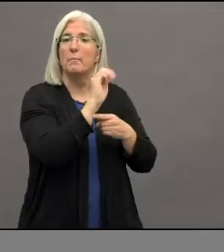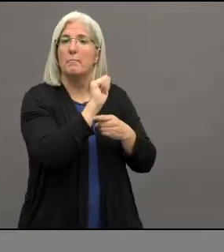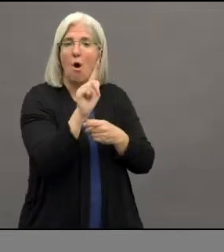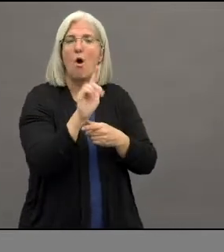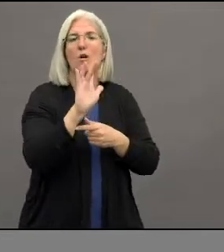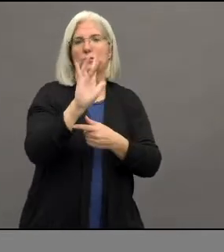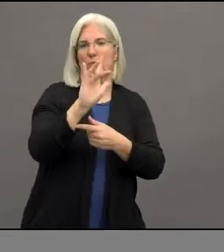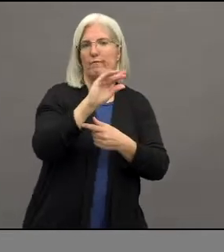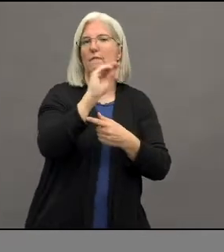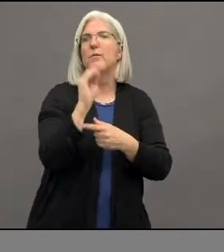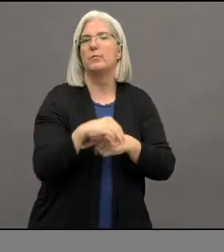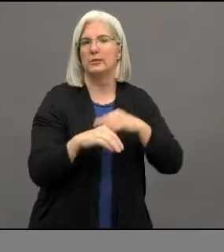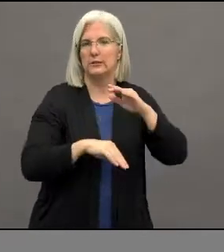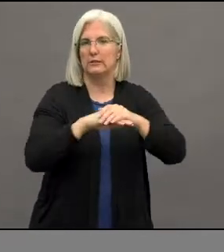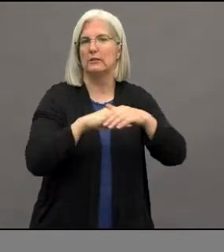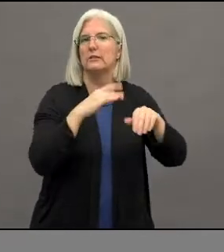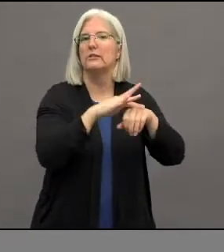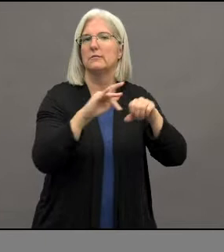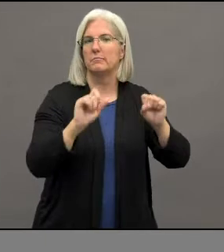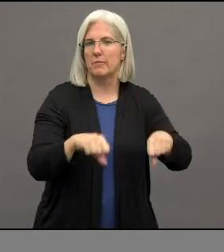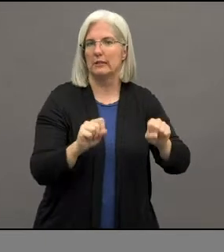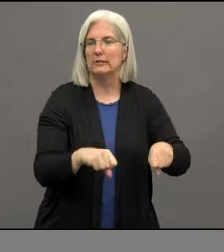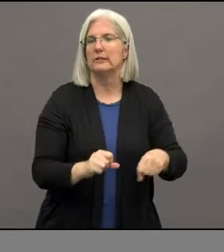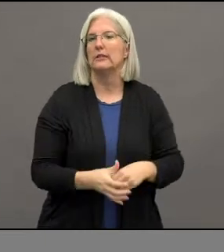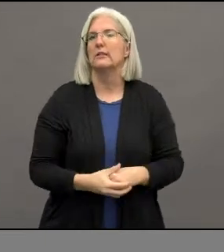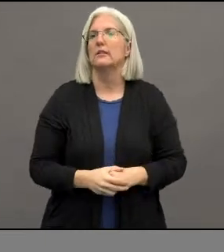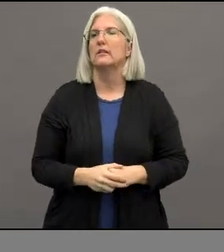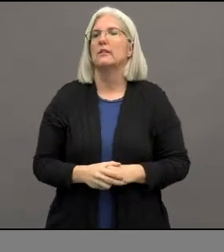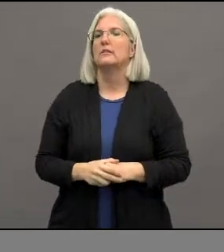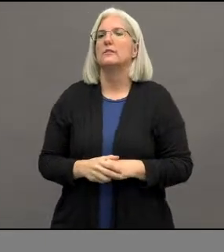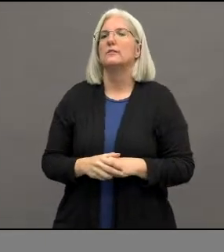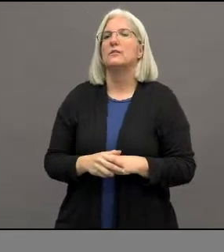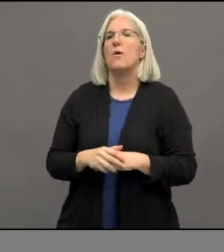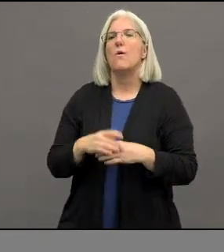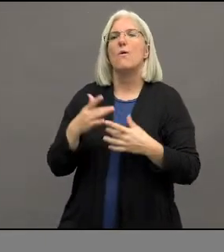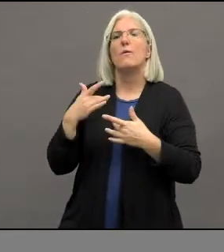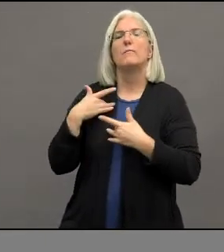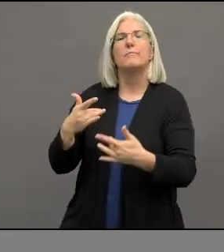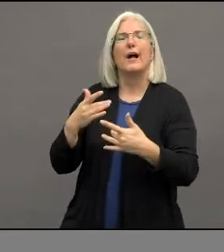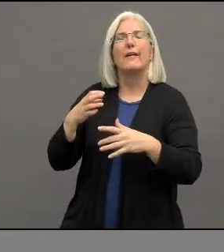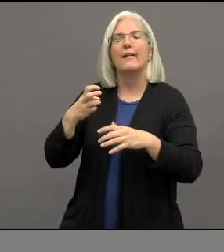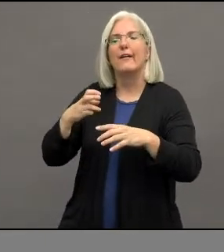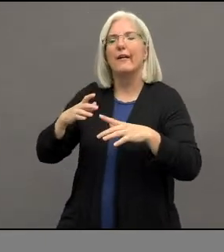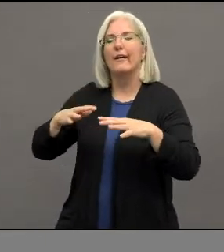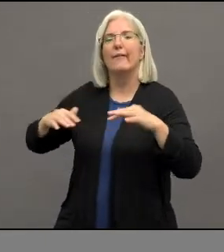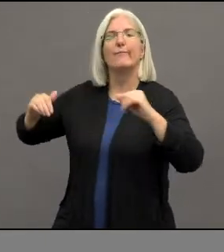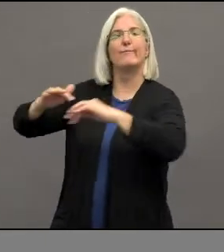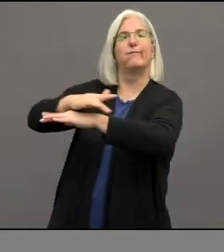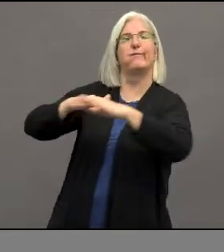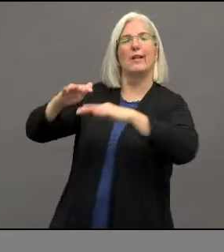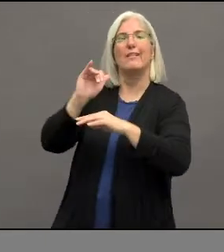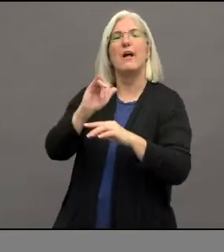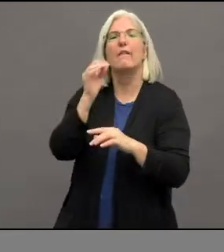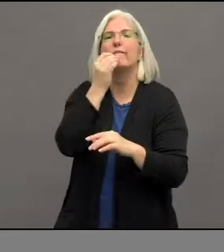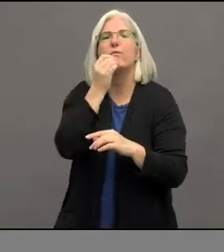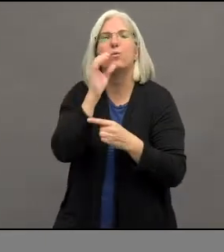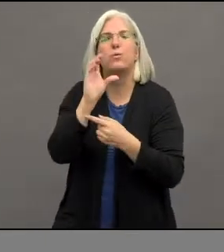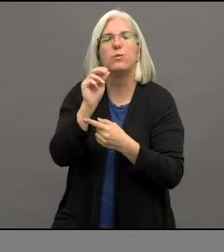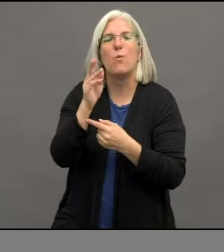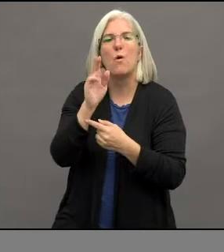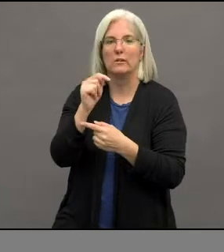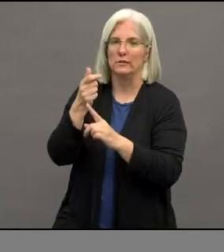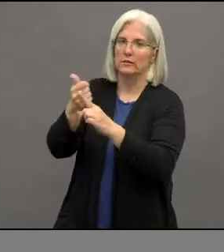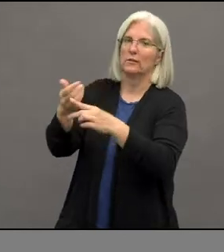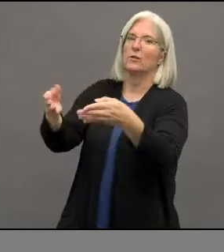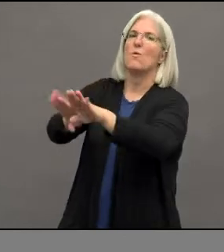closed and takeout is available. Now, closed indoors, but they